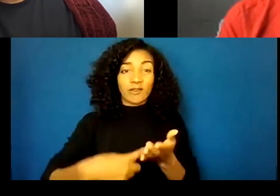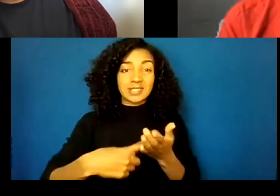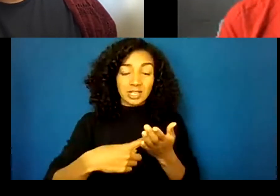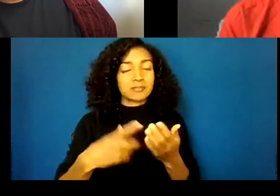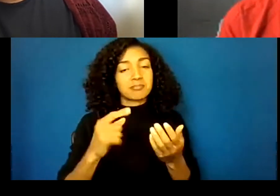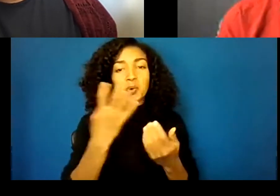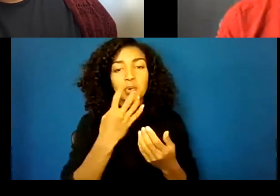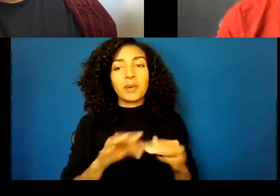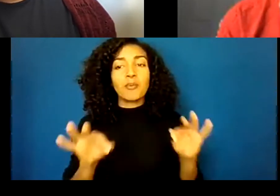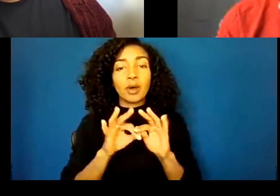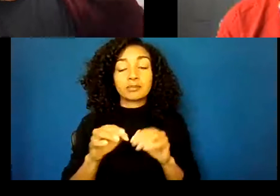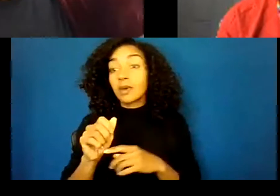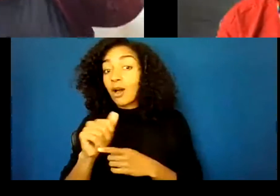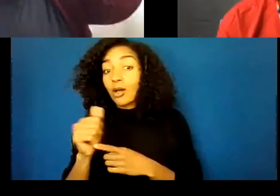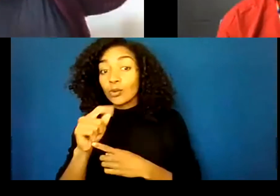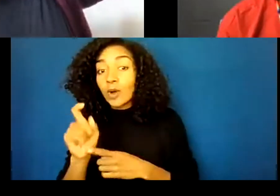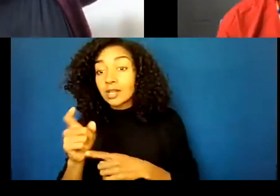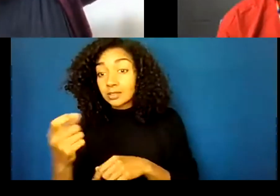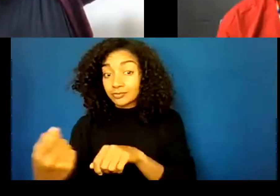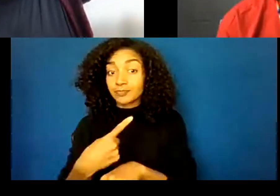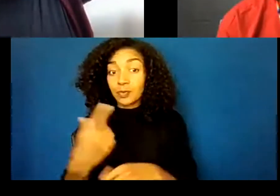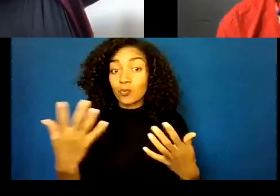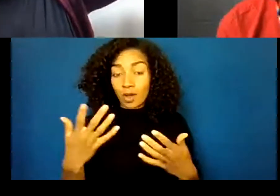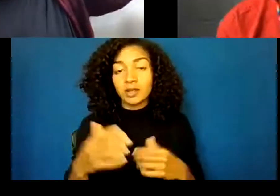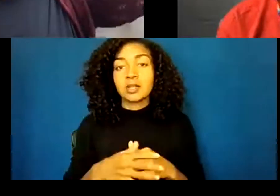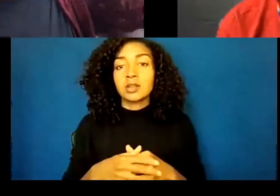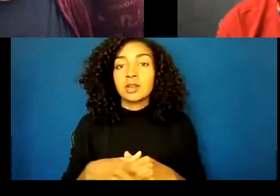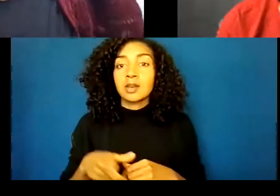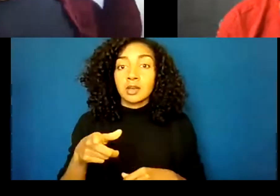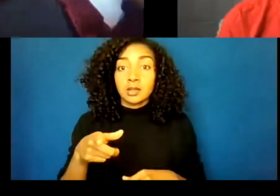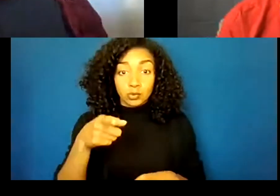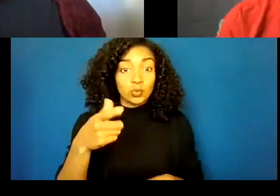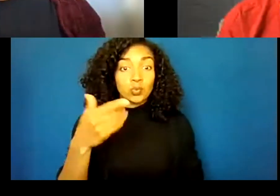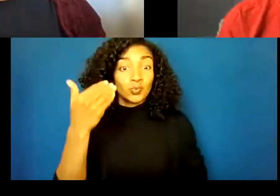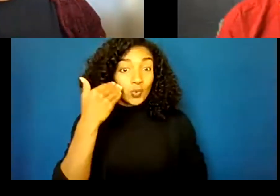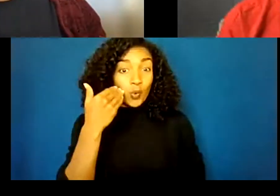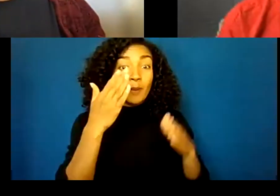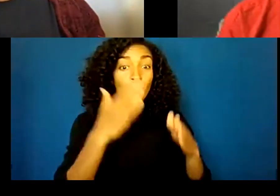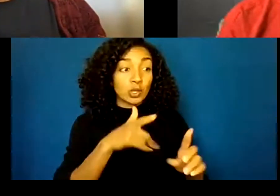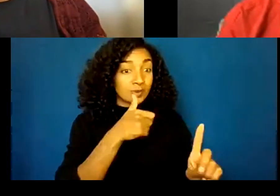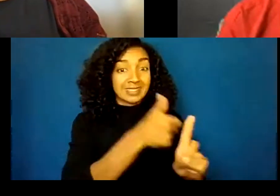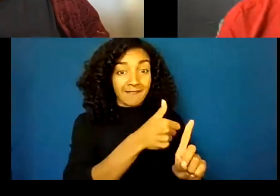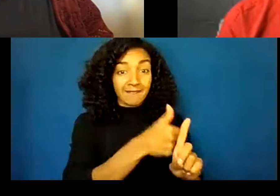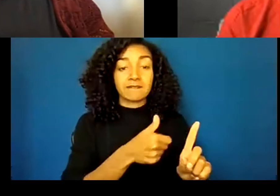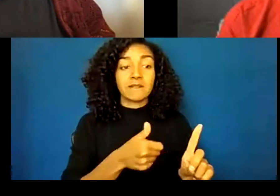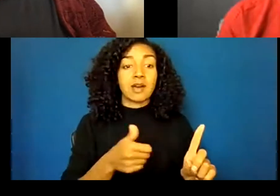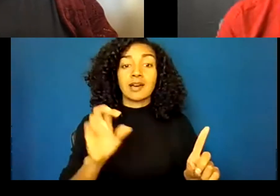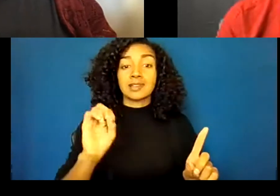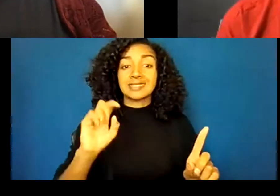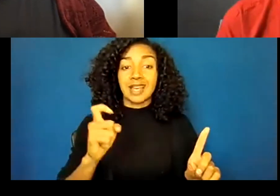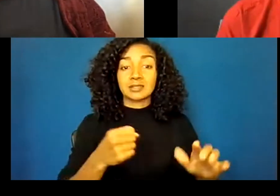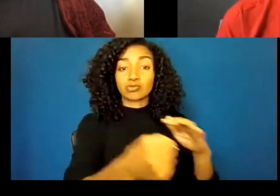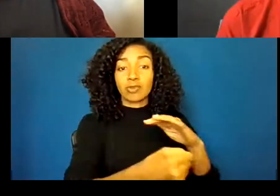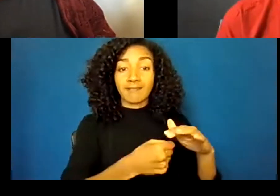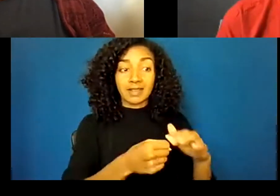in, and it's pretty tangible. If you know someone who is a victim of trafficking in Alaska, where would you encourage them to